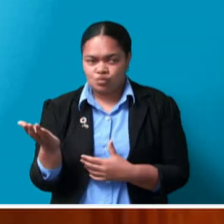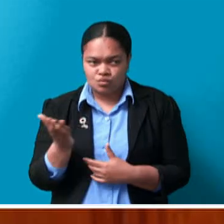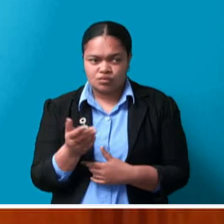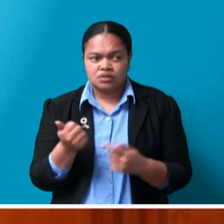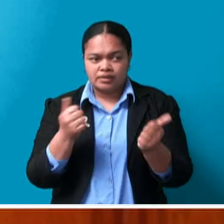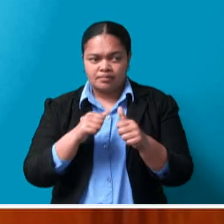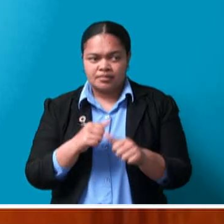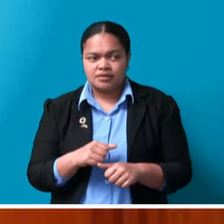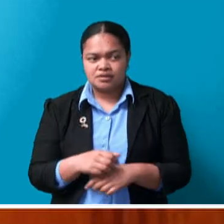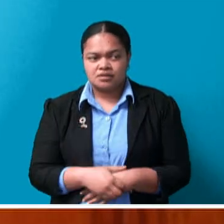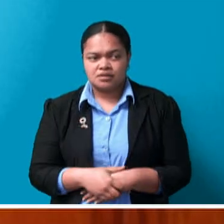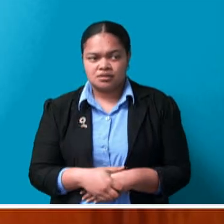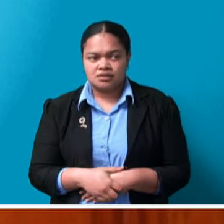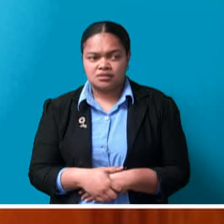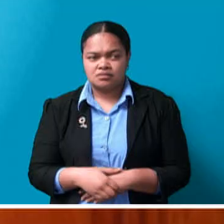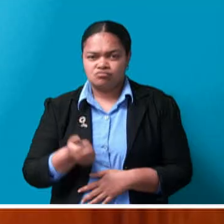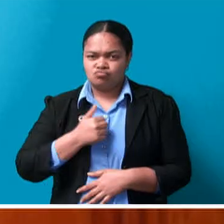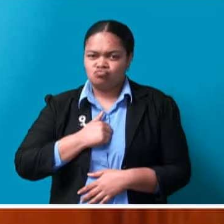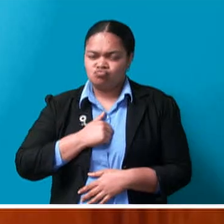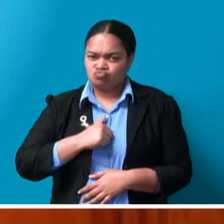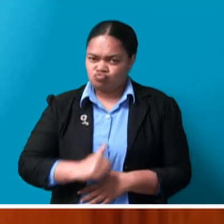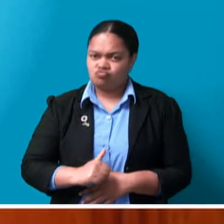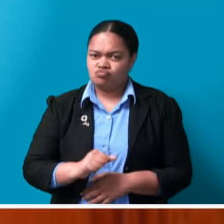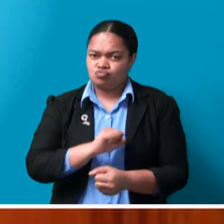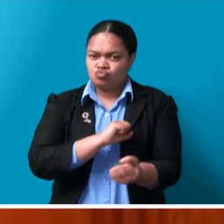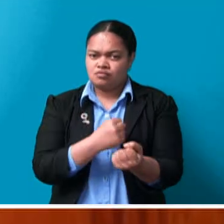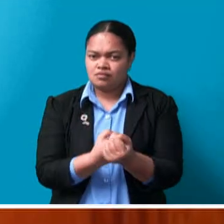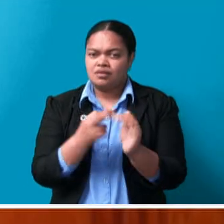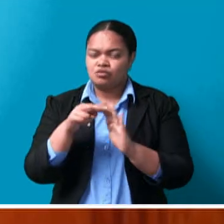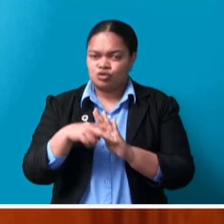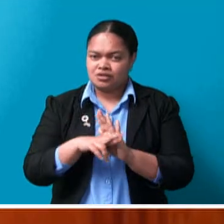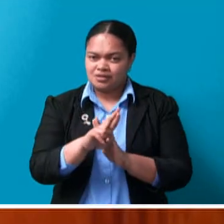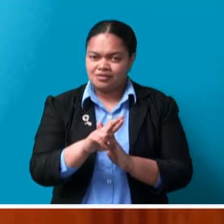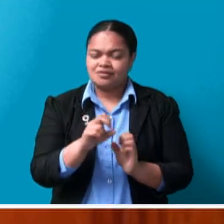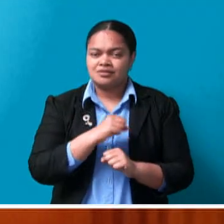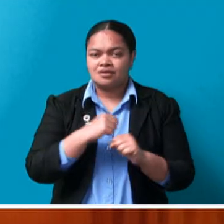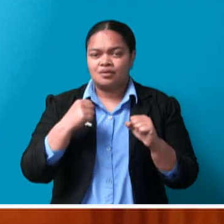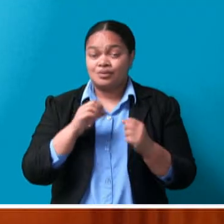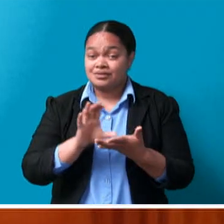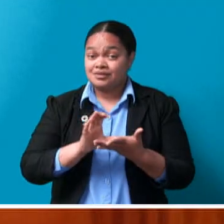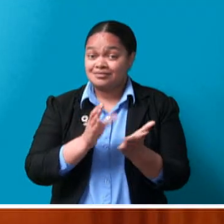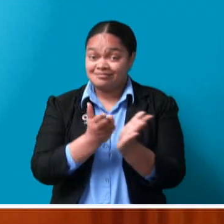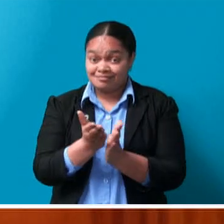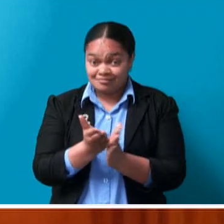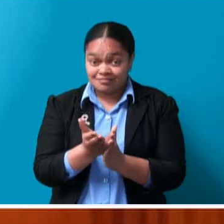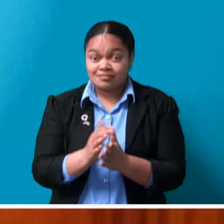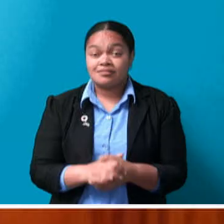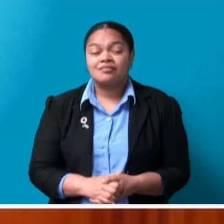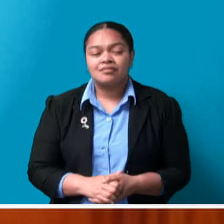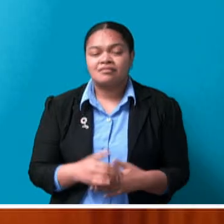the bravery and the strength and resilience of our 6 civil servants as well as the boat